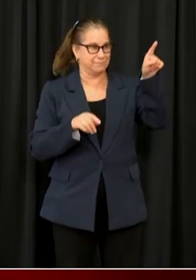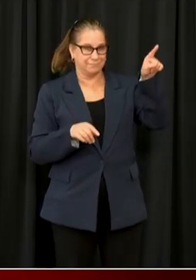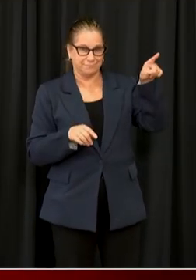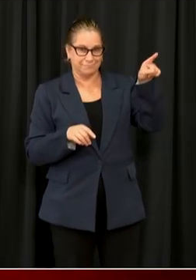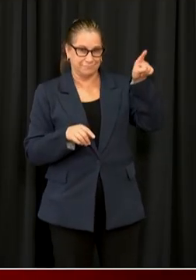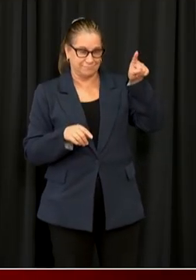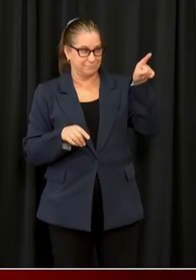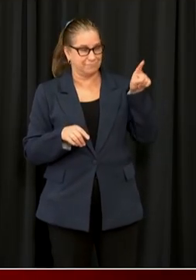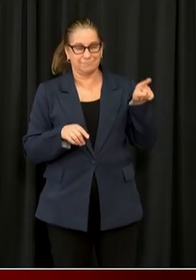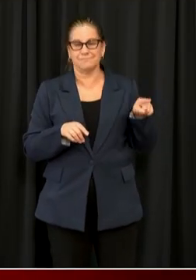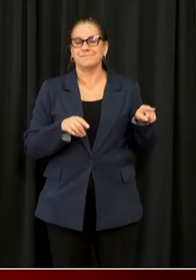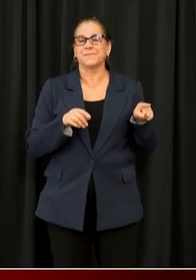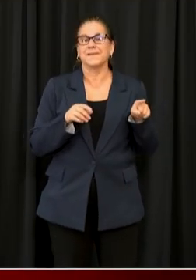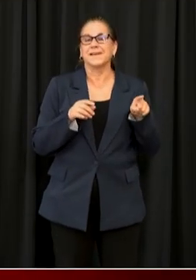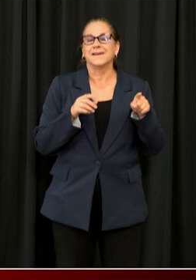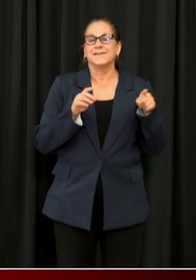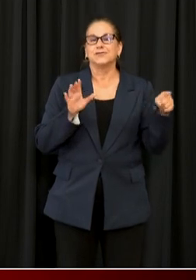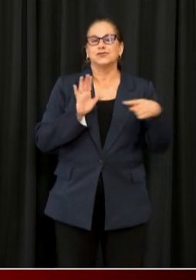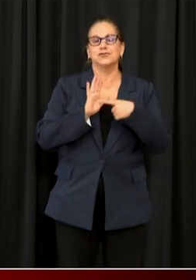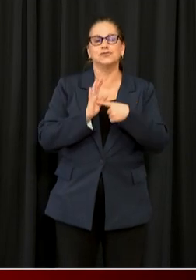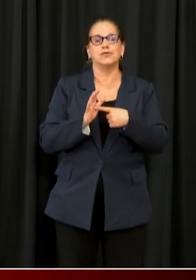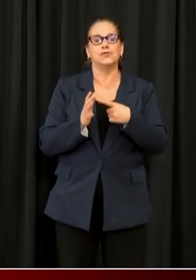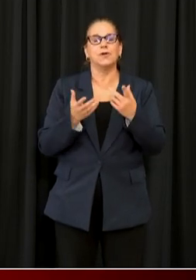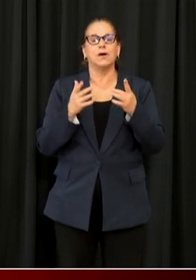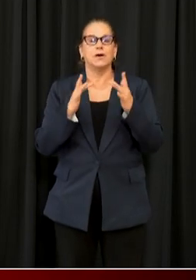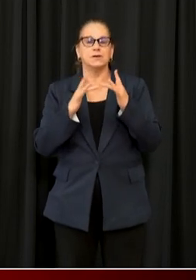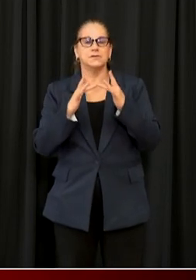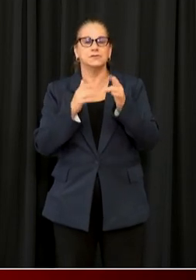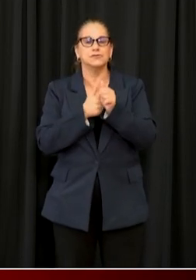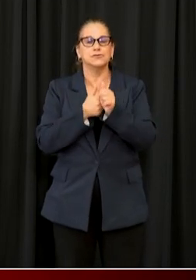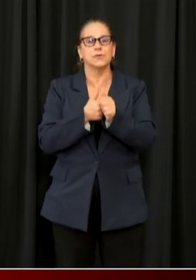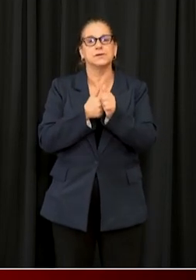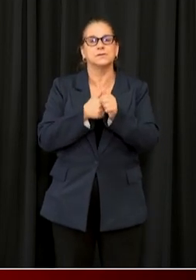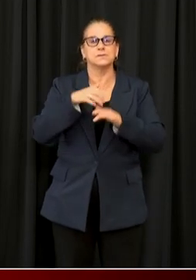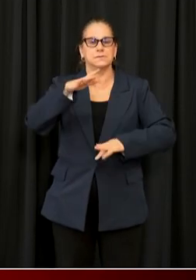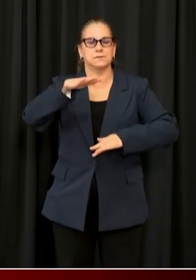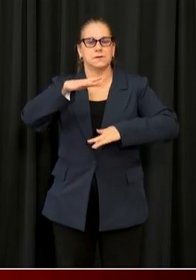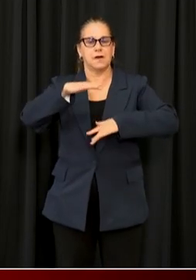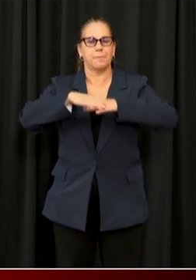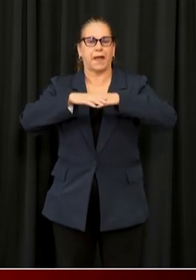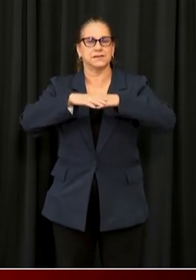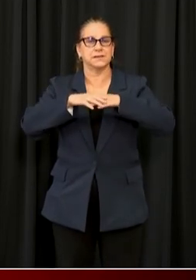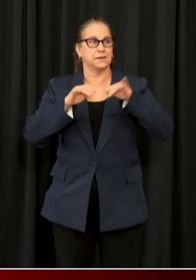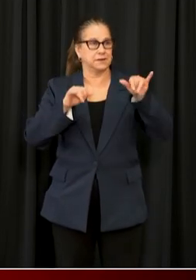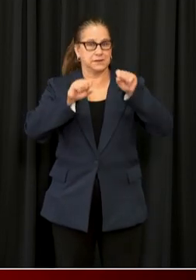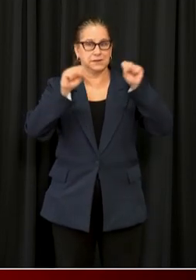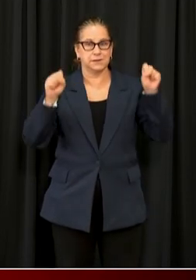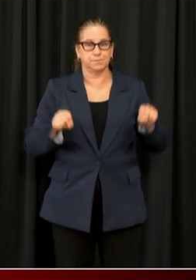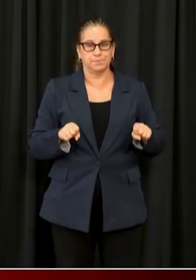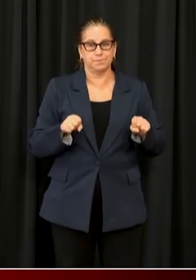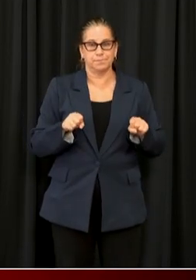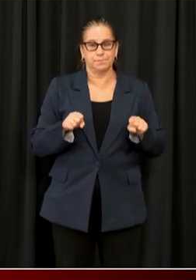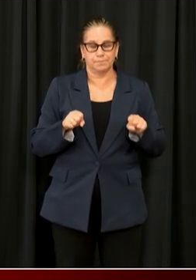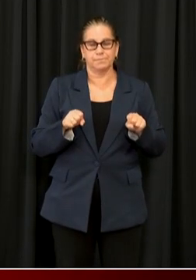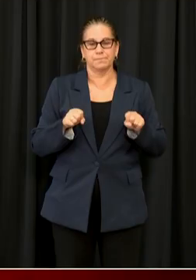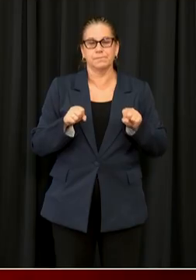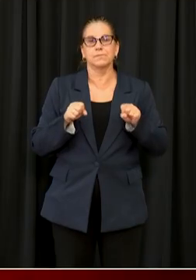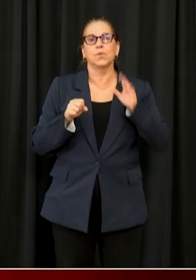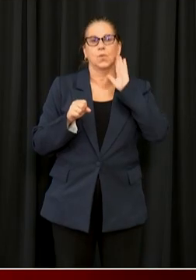information on our contacting tracing capacity, that system will go live tomorrow. And